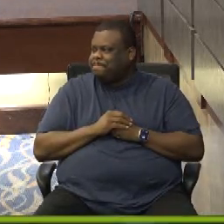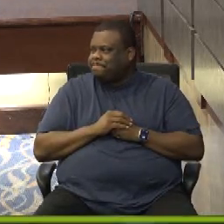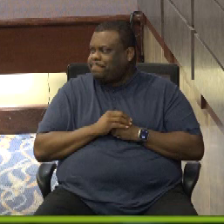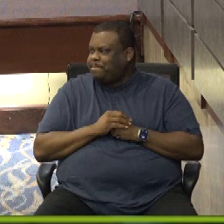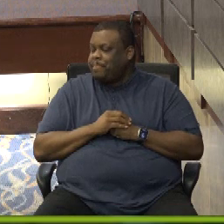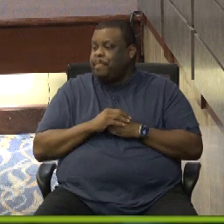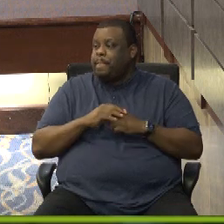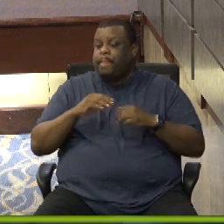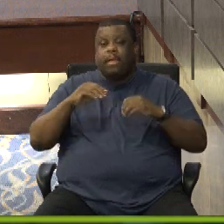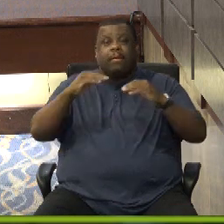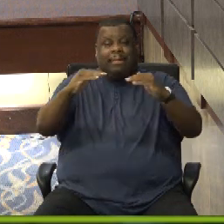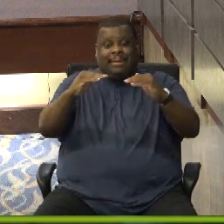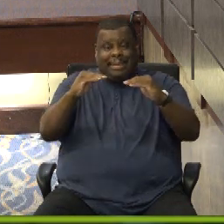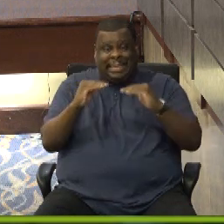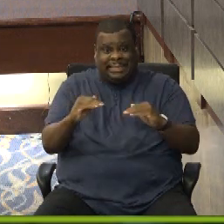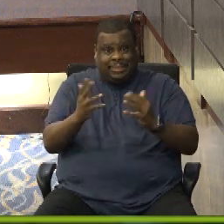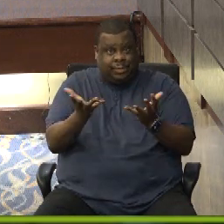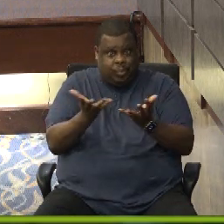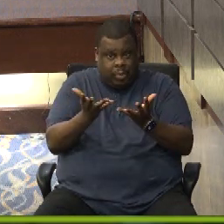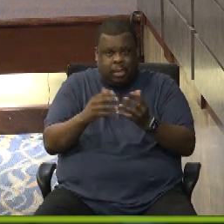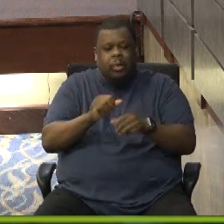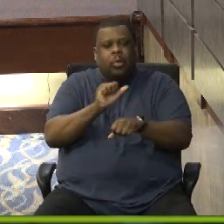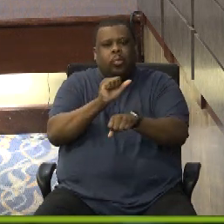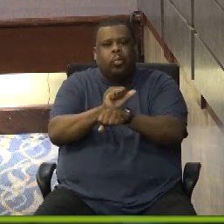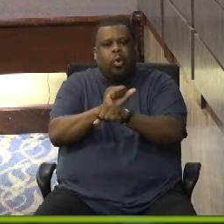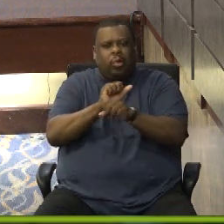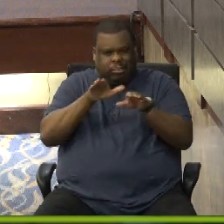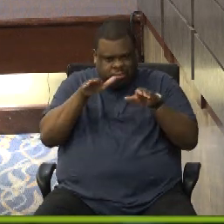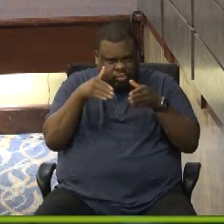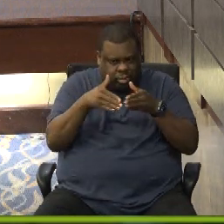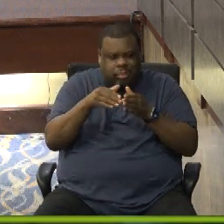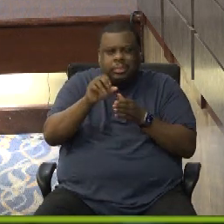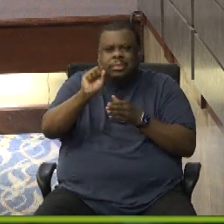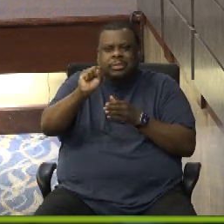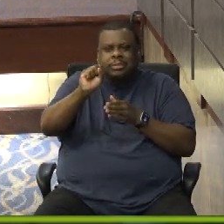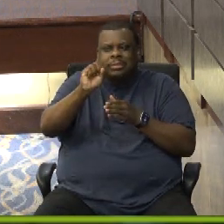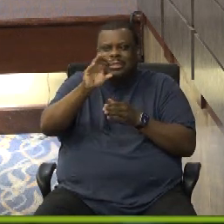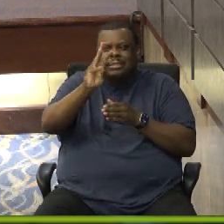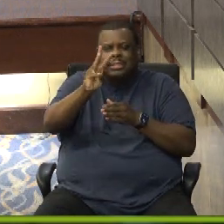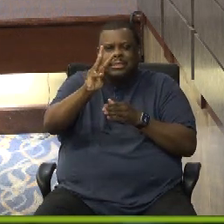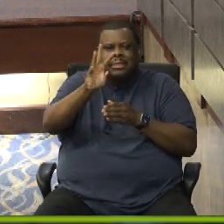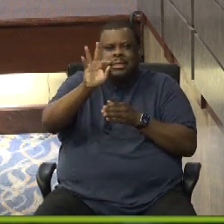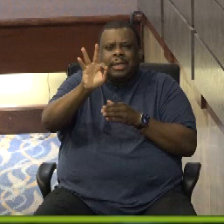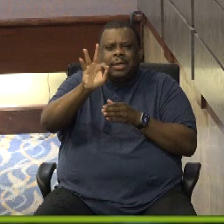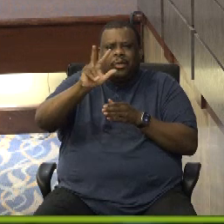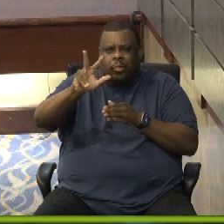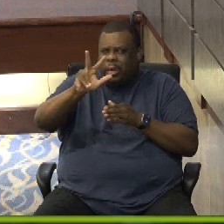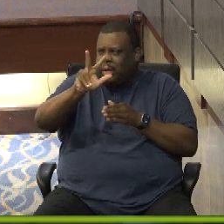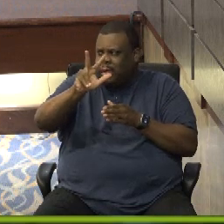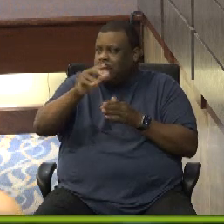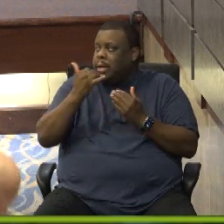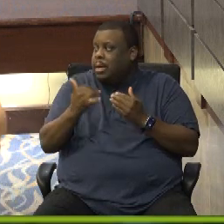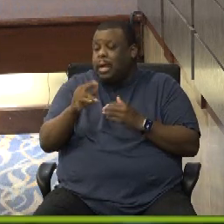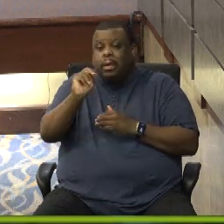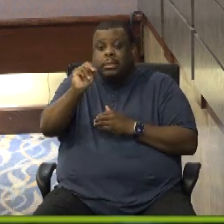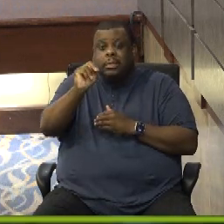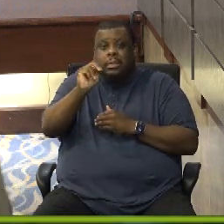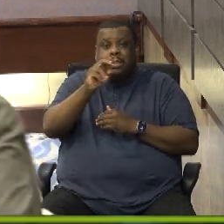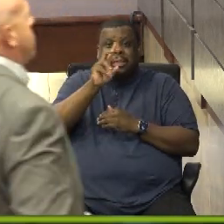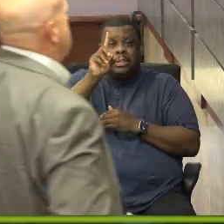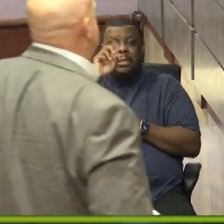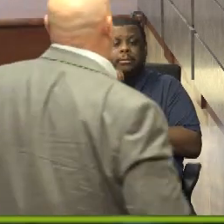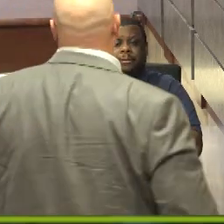The next item on the agenda is work session 2023-698 through 701. Deidre, would you please introduce the first work